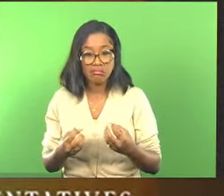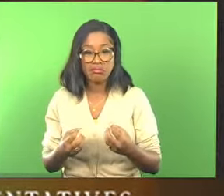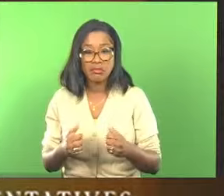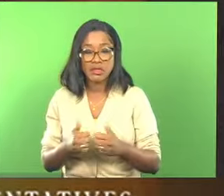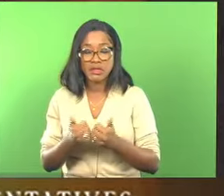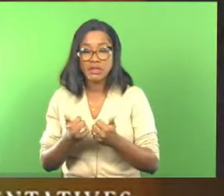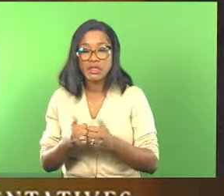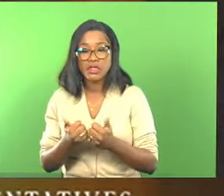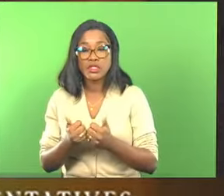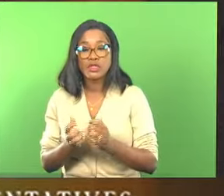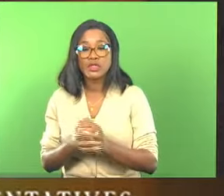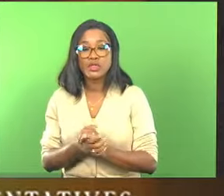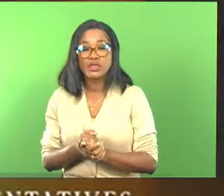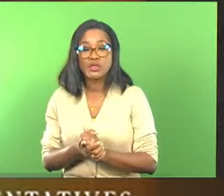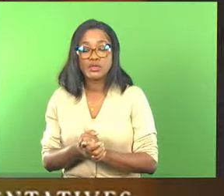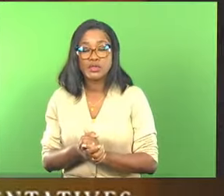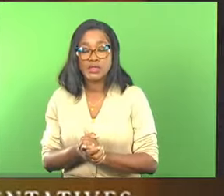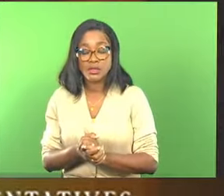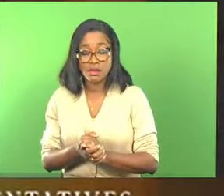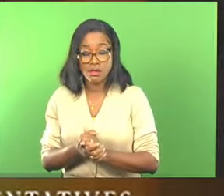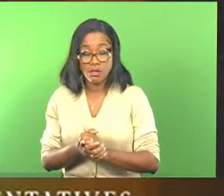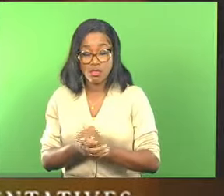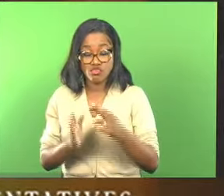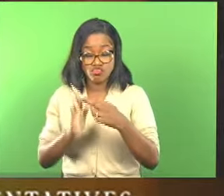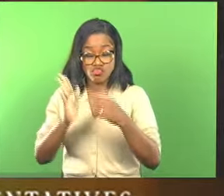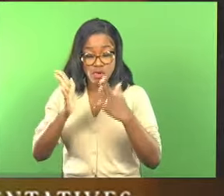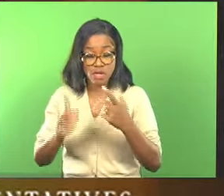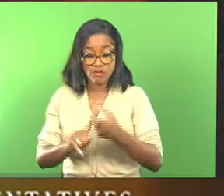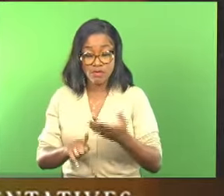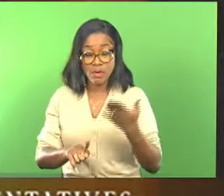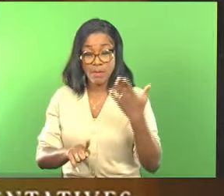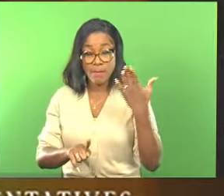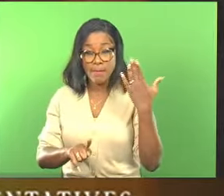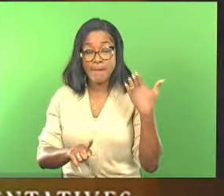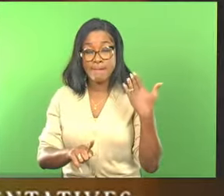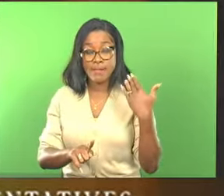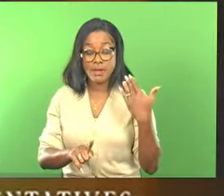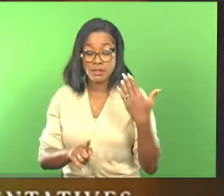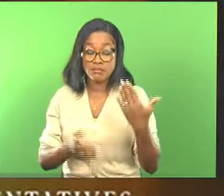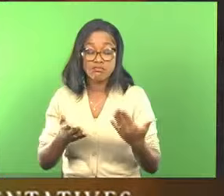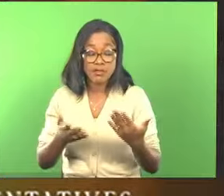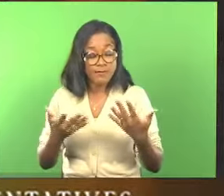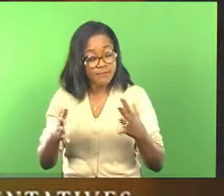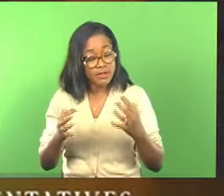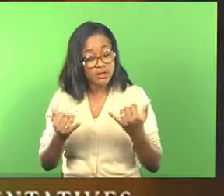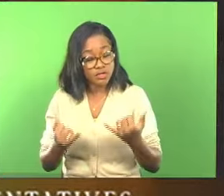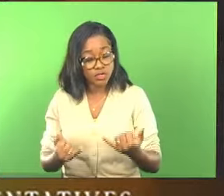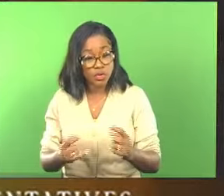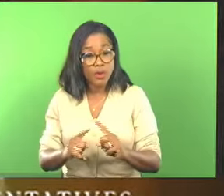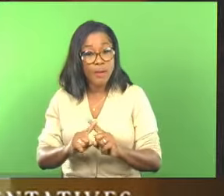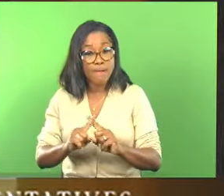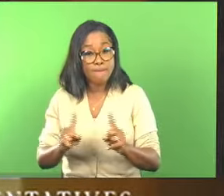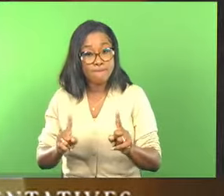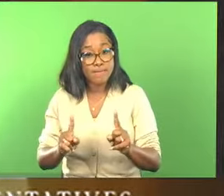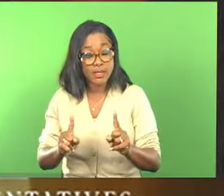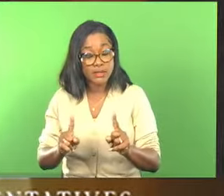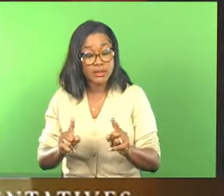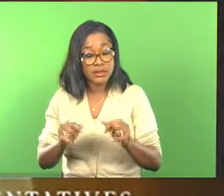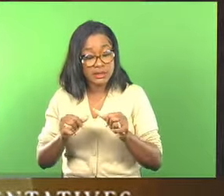Colonial rules of the past may have ended, but their